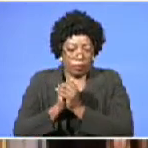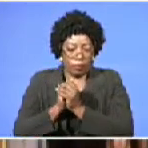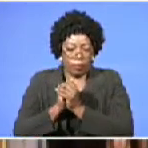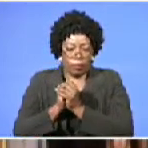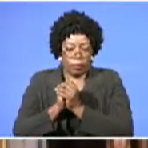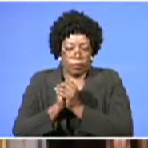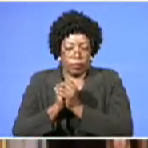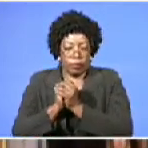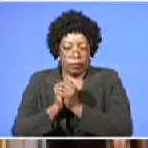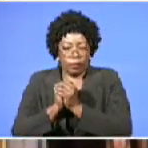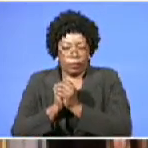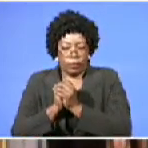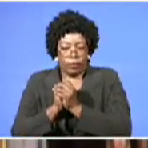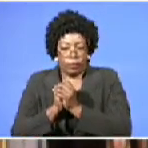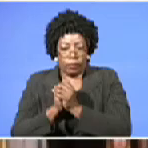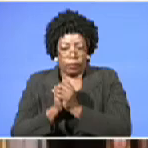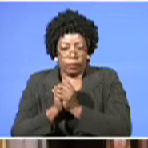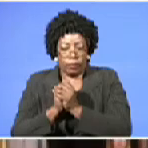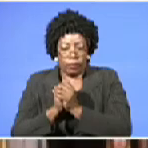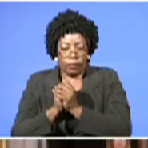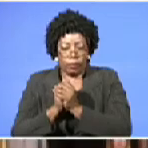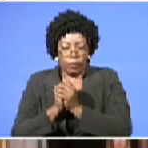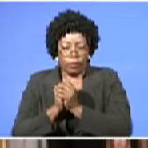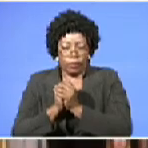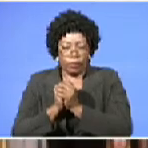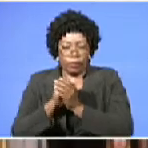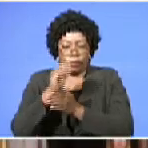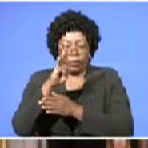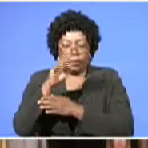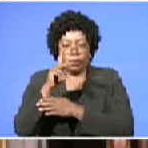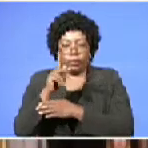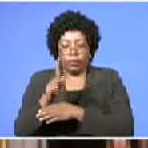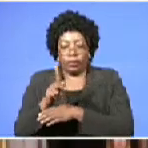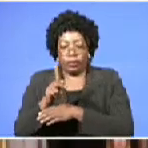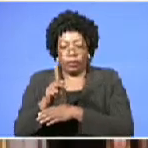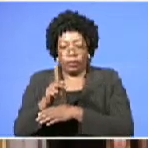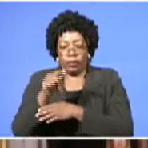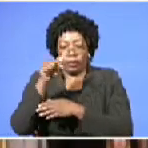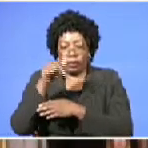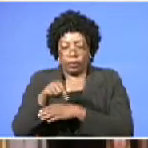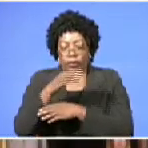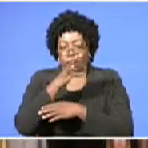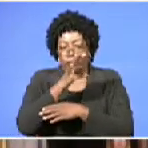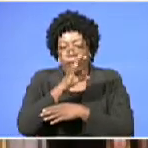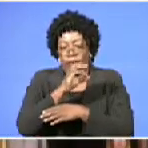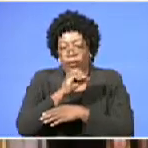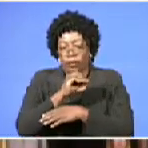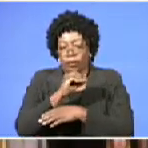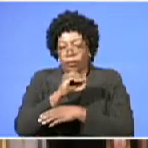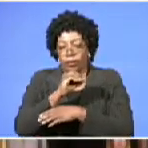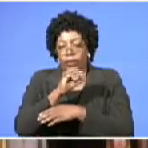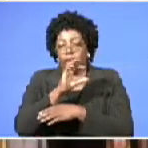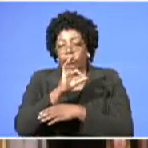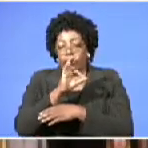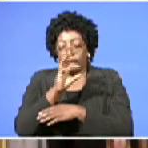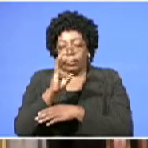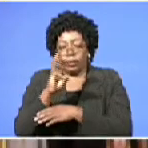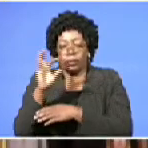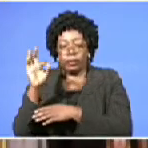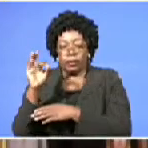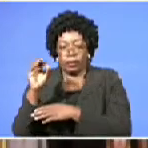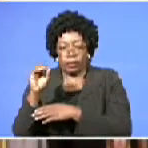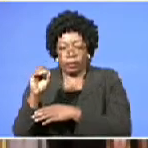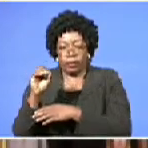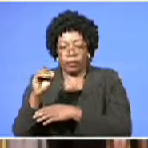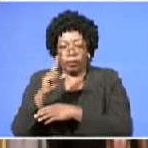in Finland. He's now in the Czech Republic with BK Olamaku. They went down 96-90. LJ also with a game